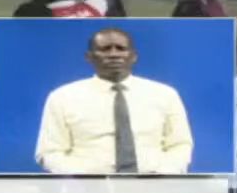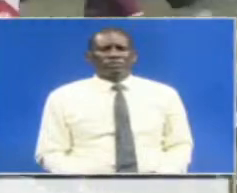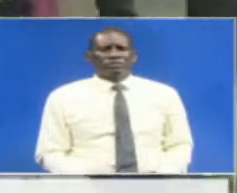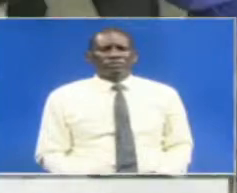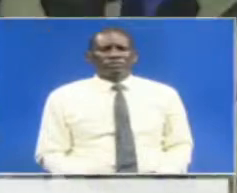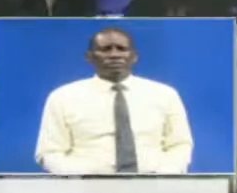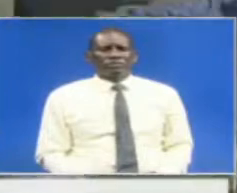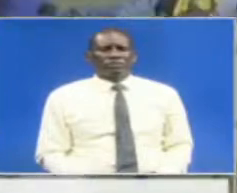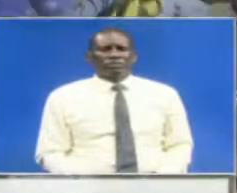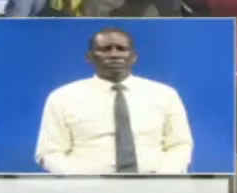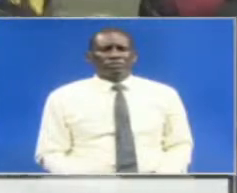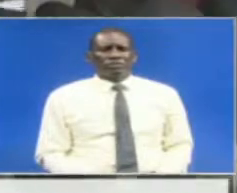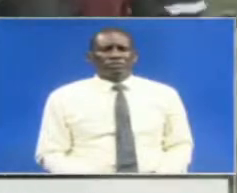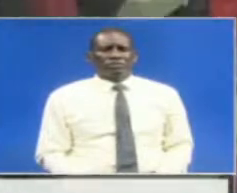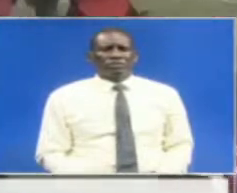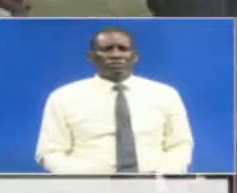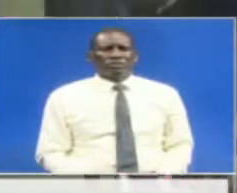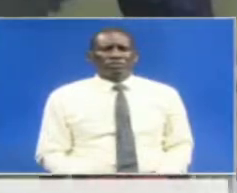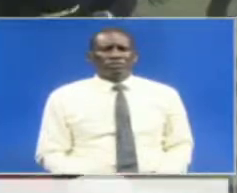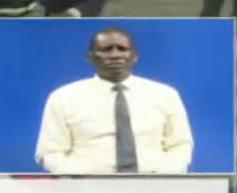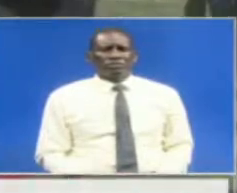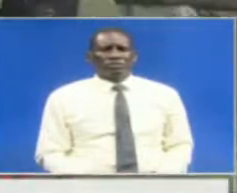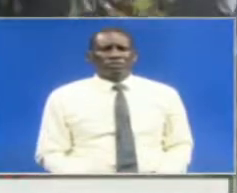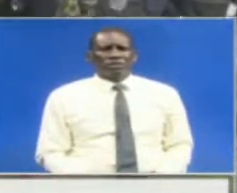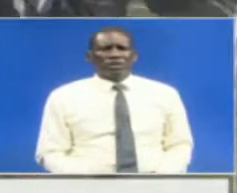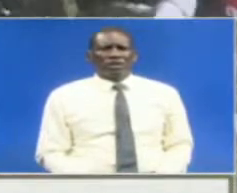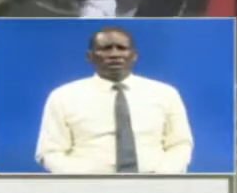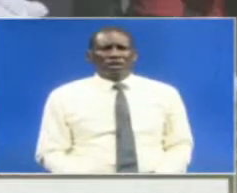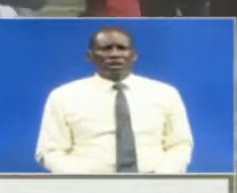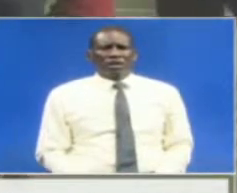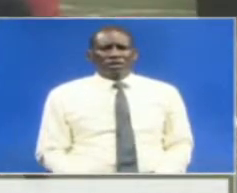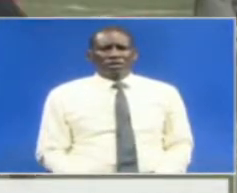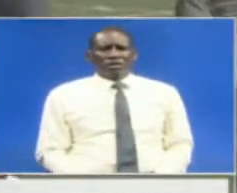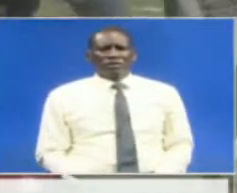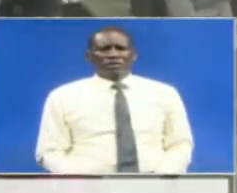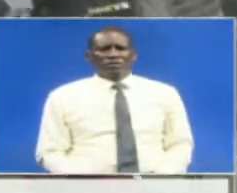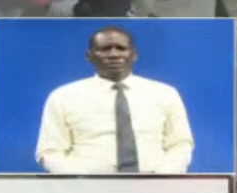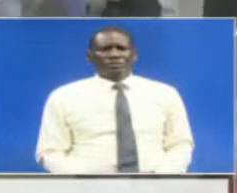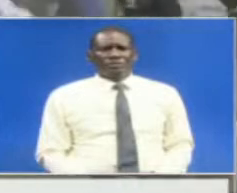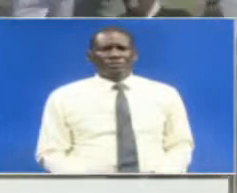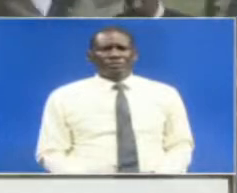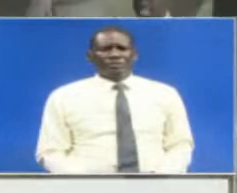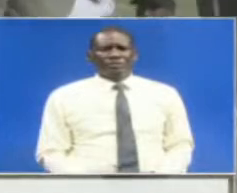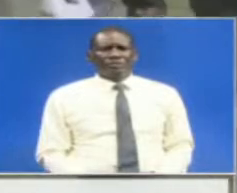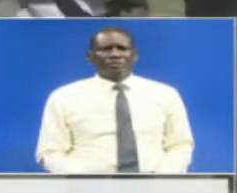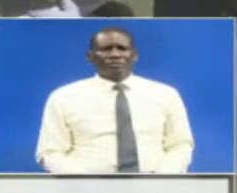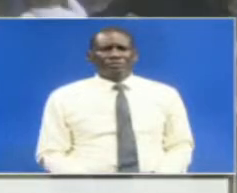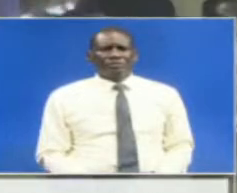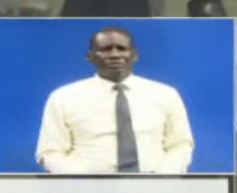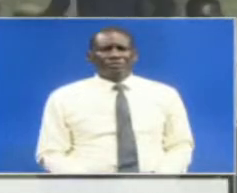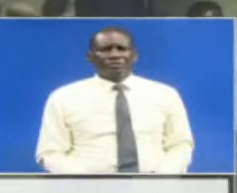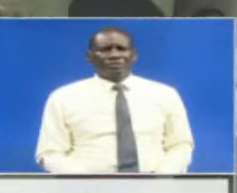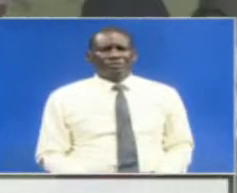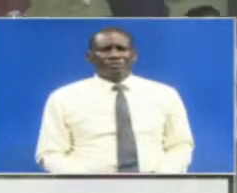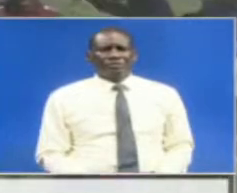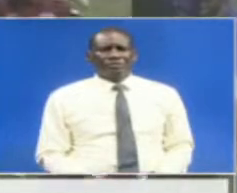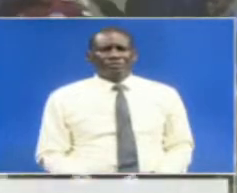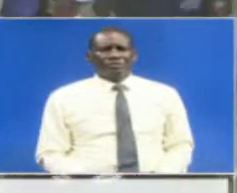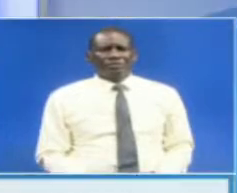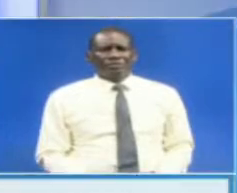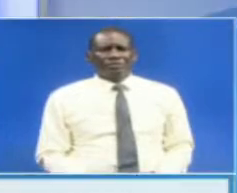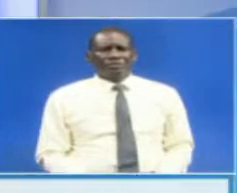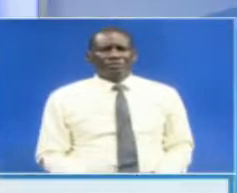Naibos wanafunga goli la kimiujiza miujiza tu. Alifanya nini goalkeeper Benjamin Juma?